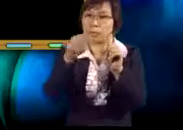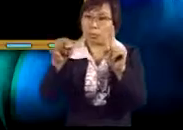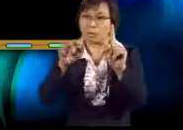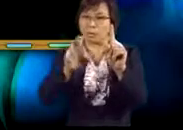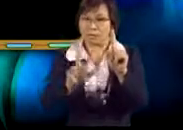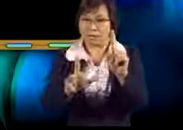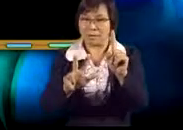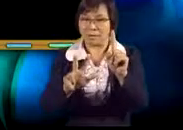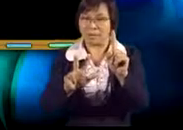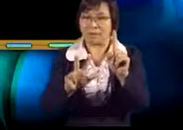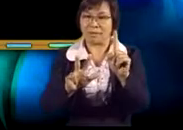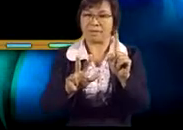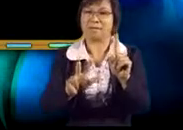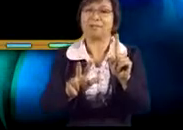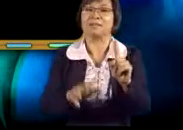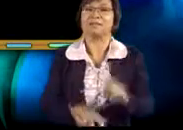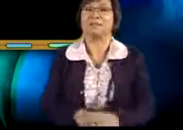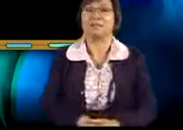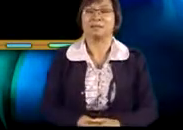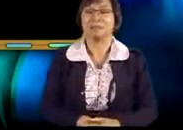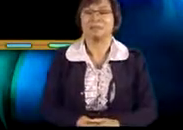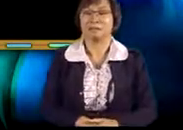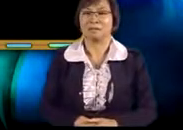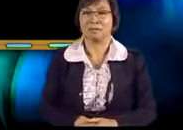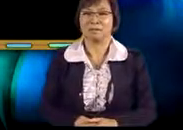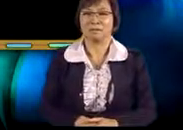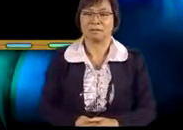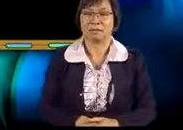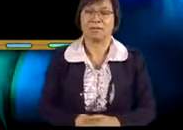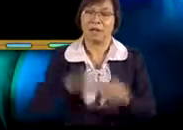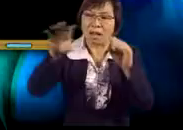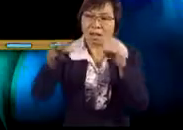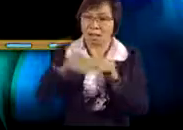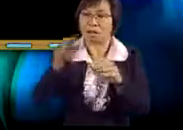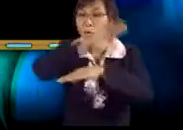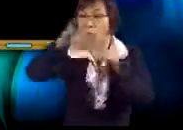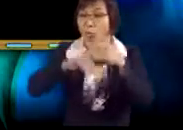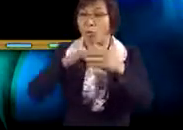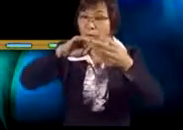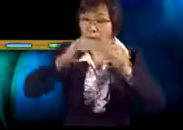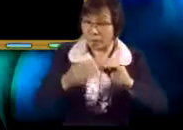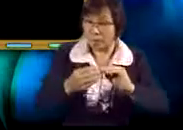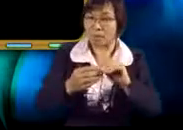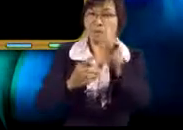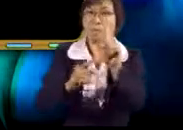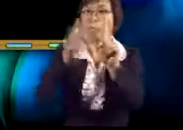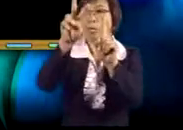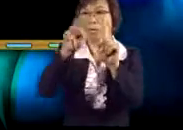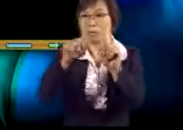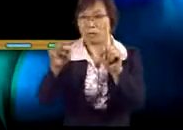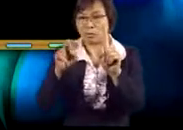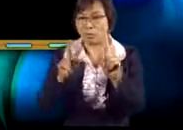the denominator 3 and add it to the whole number, which is 1, we